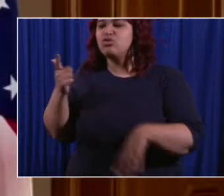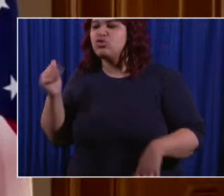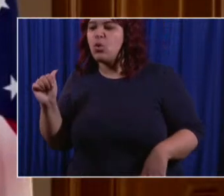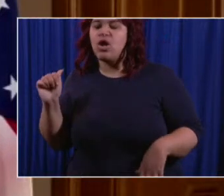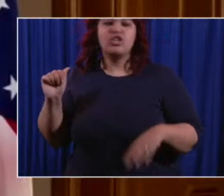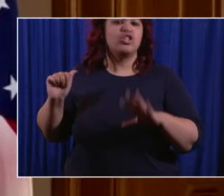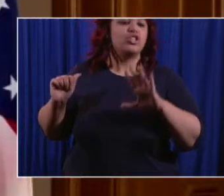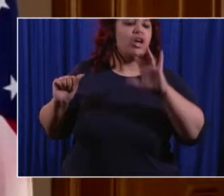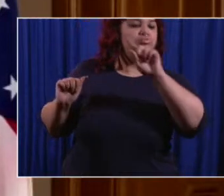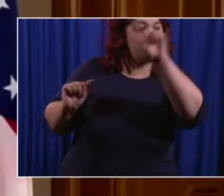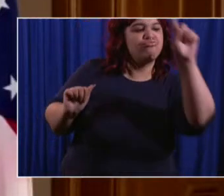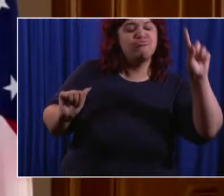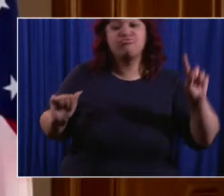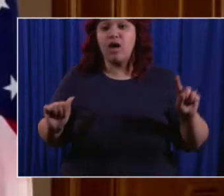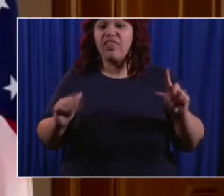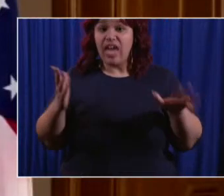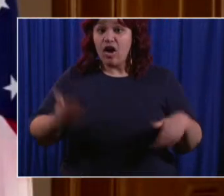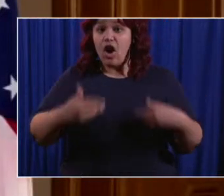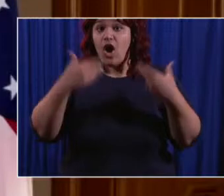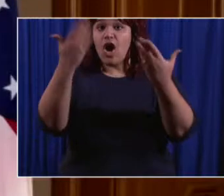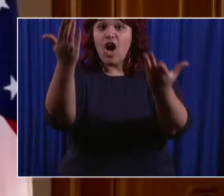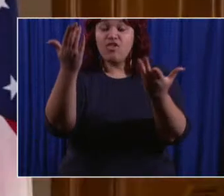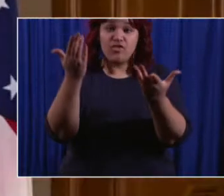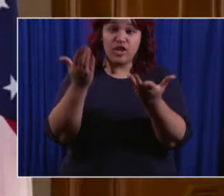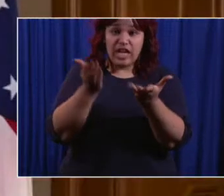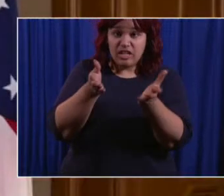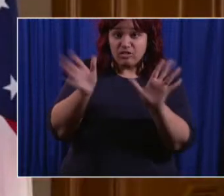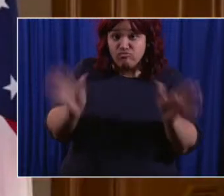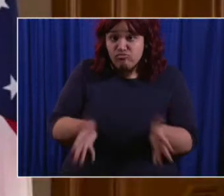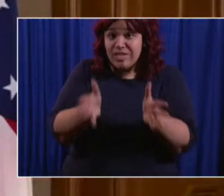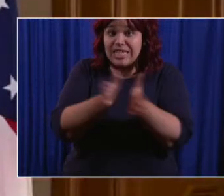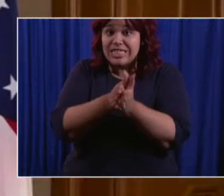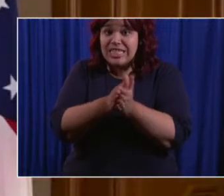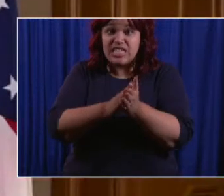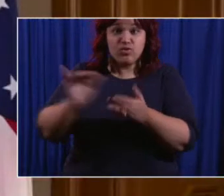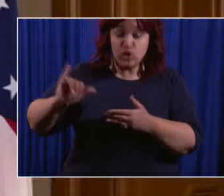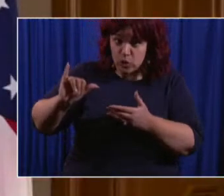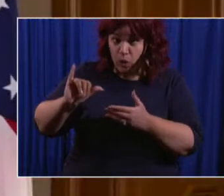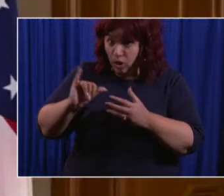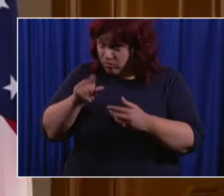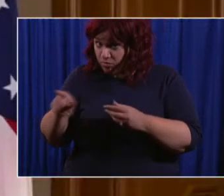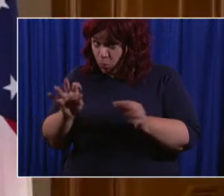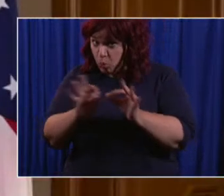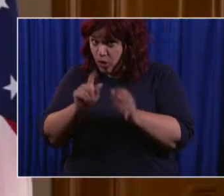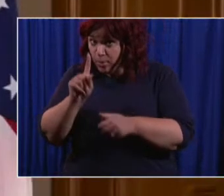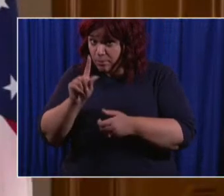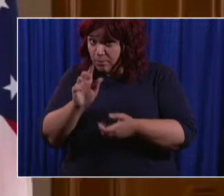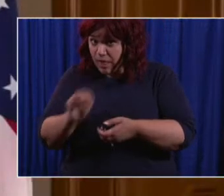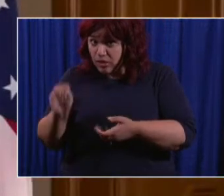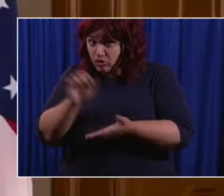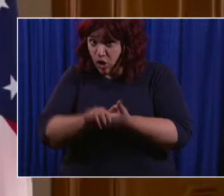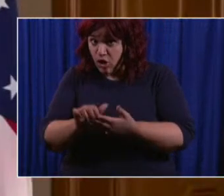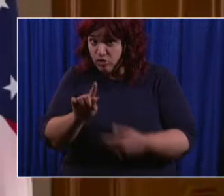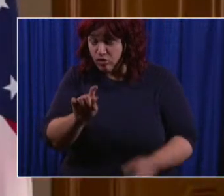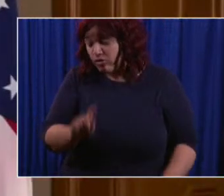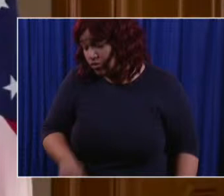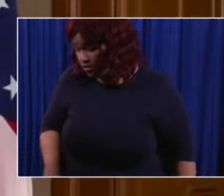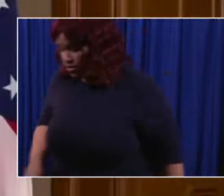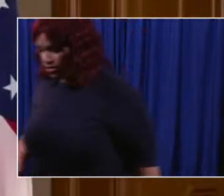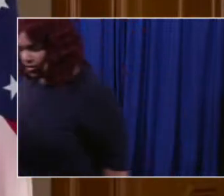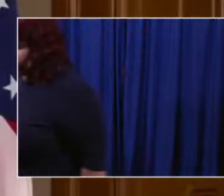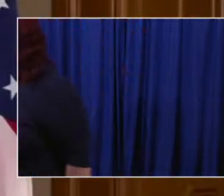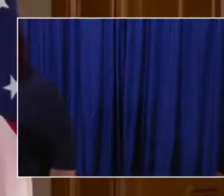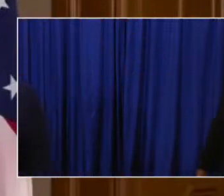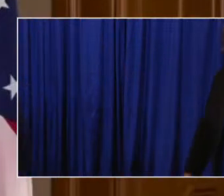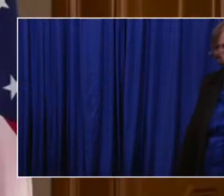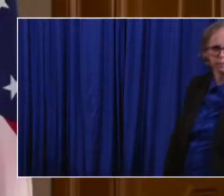I mean, we make calculations, we make decisions based upon jobs that we feel will be created, the quality of